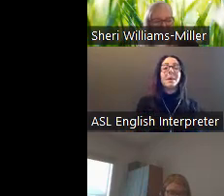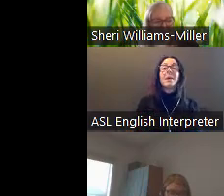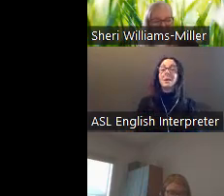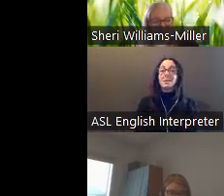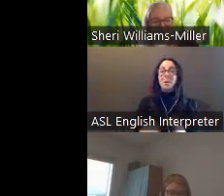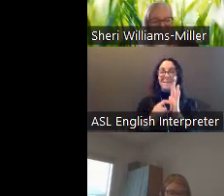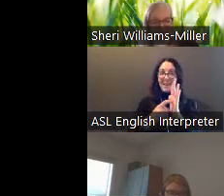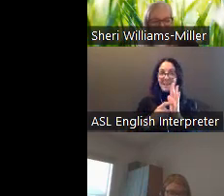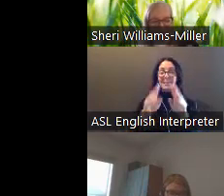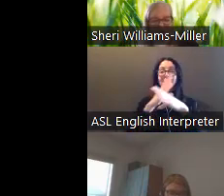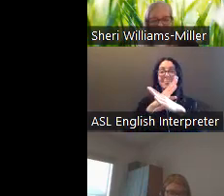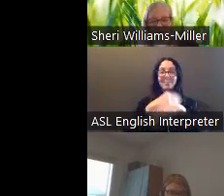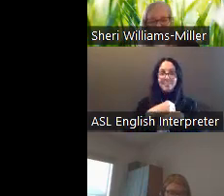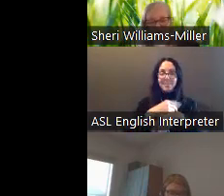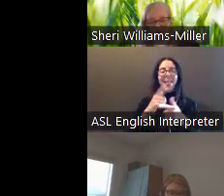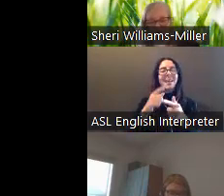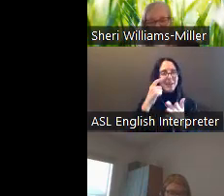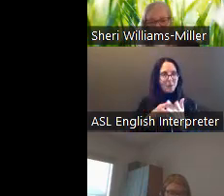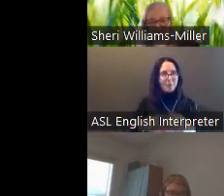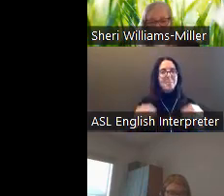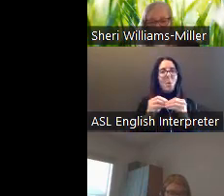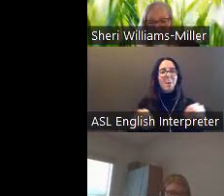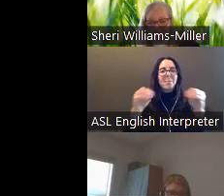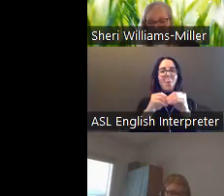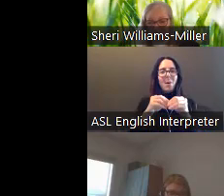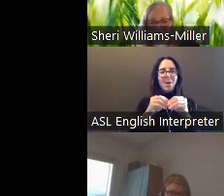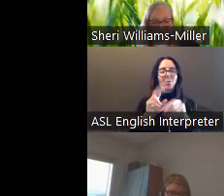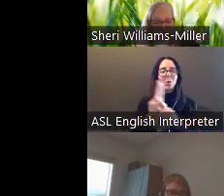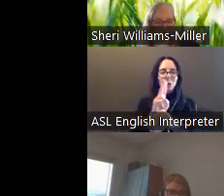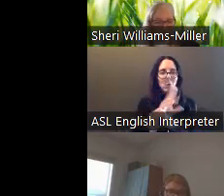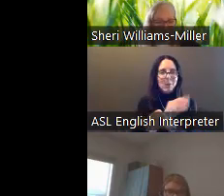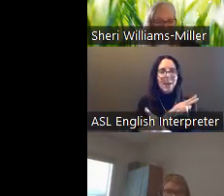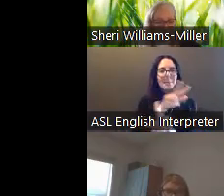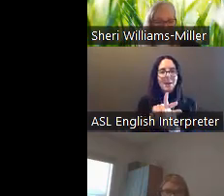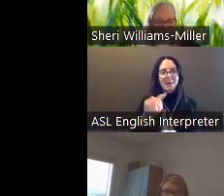demonstrated improvement in the uptake and application of the tools